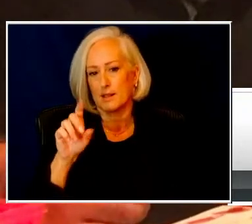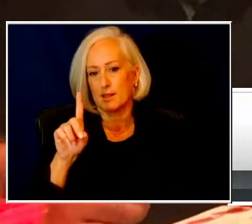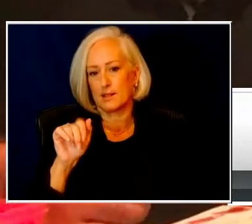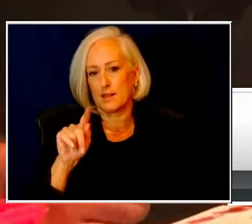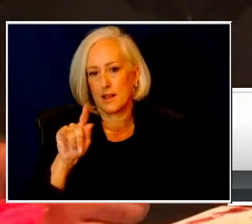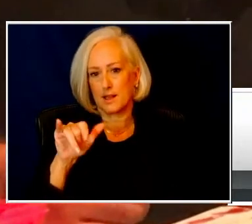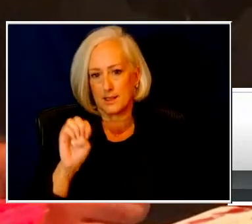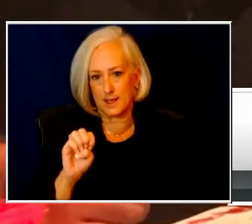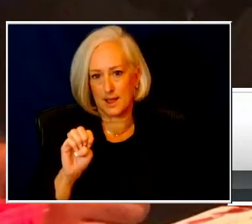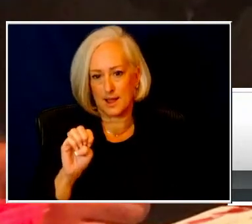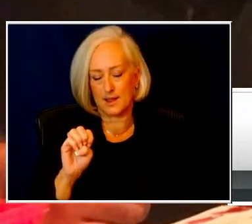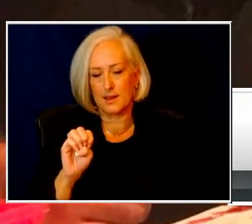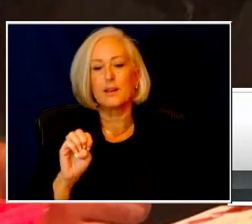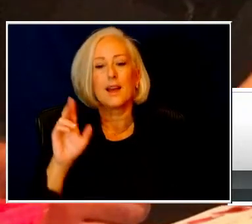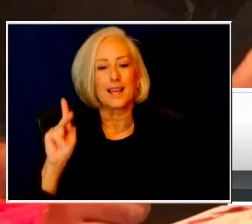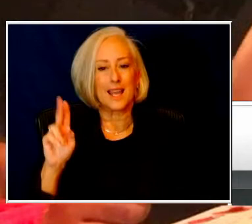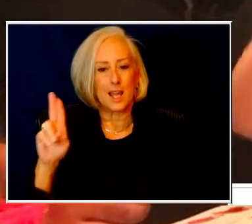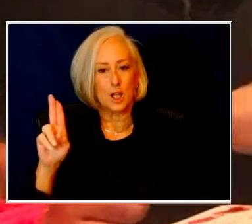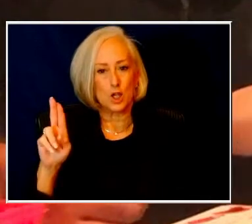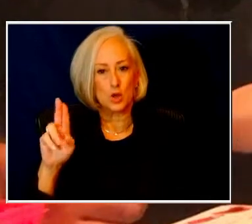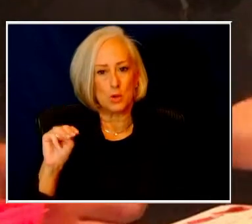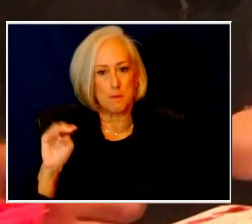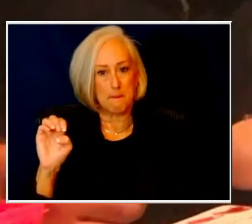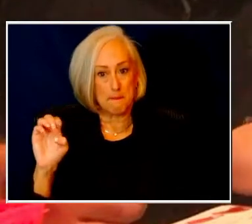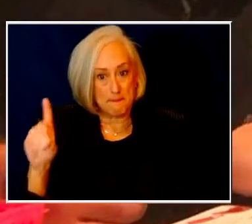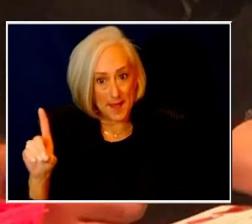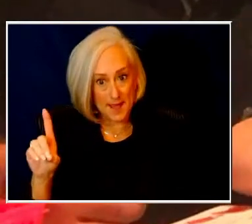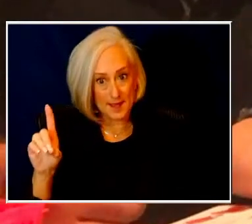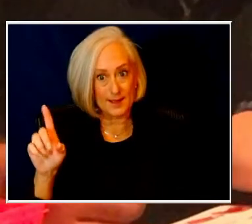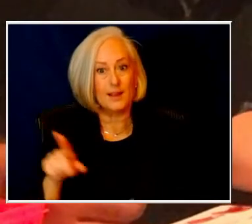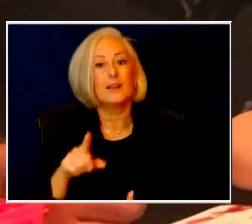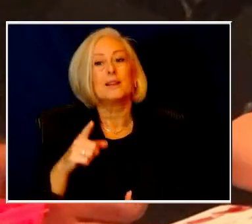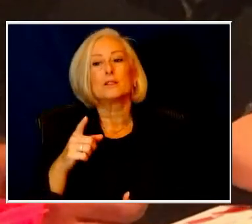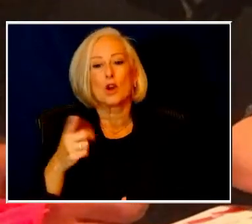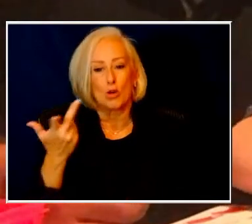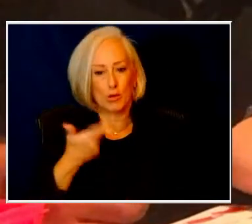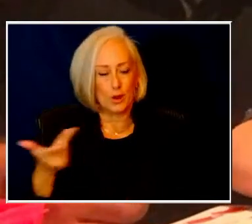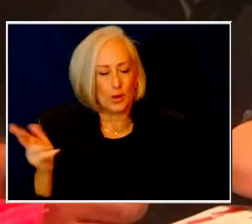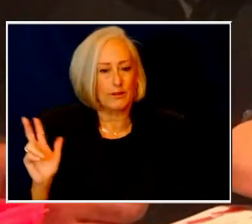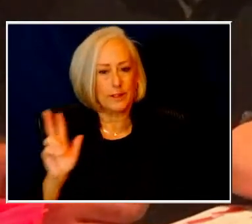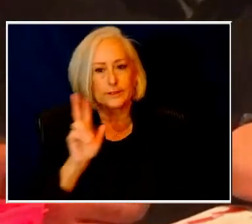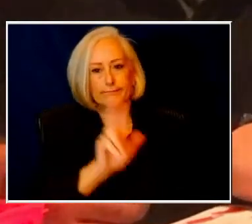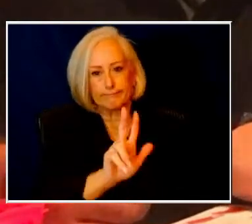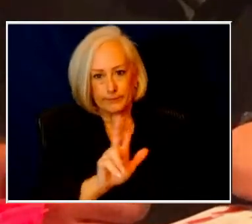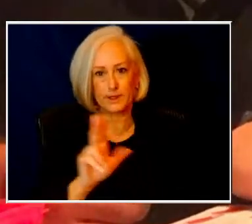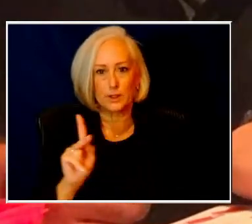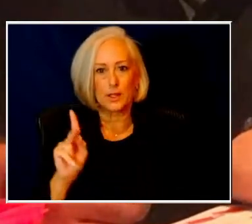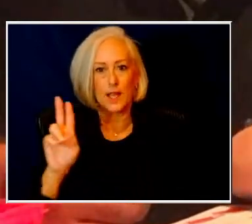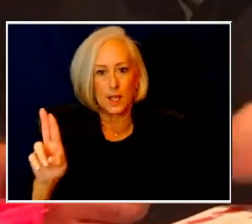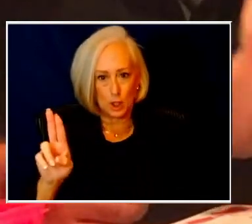Kansas City at KU Med. And we went, within a